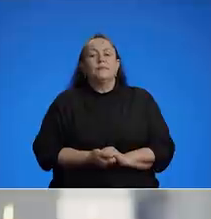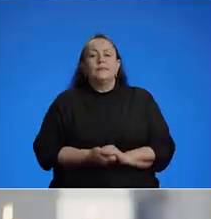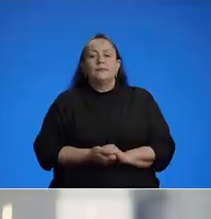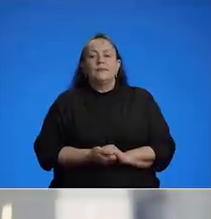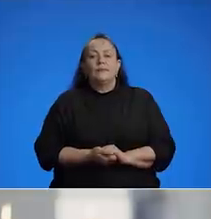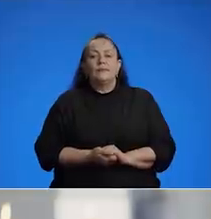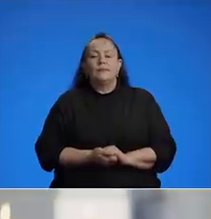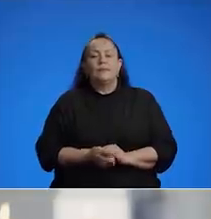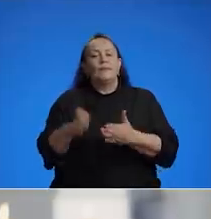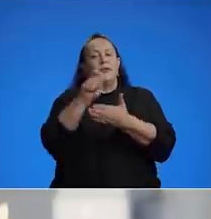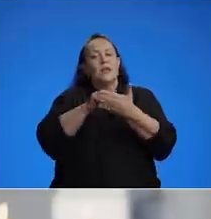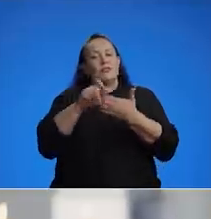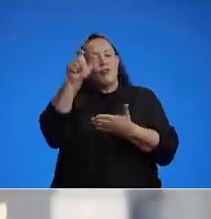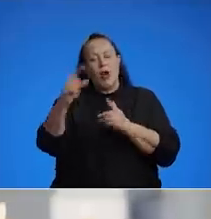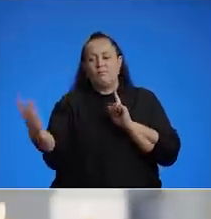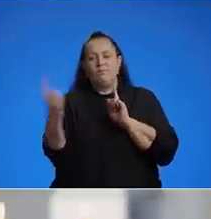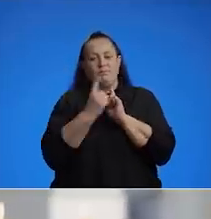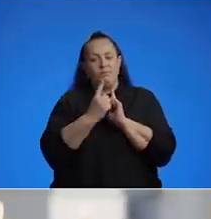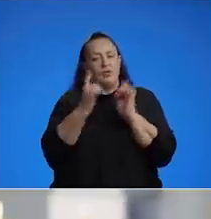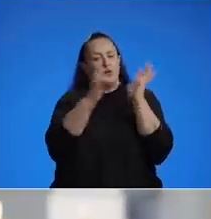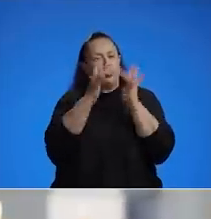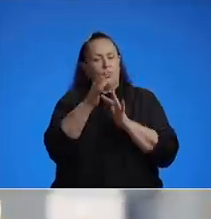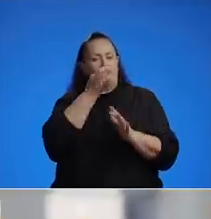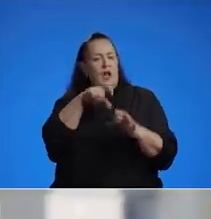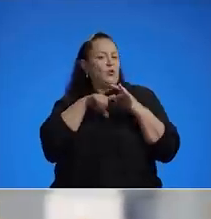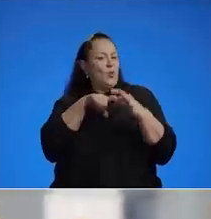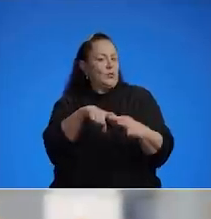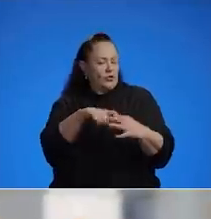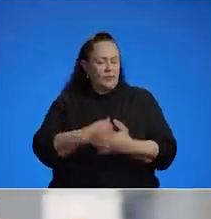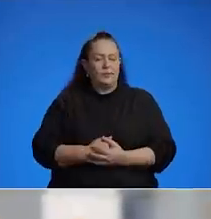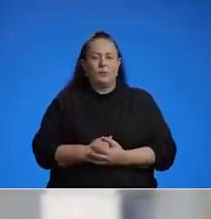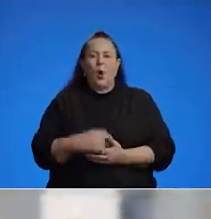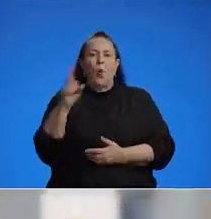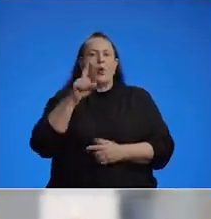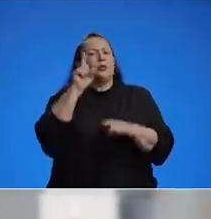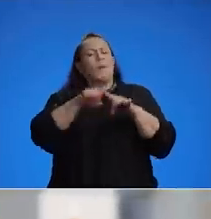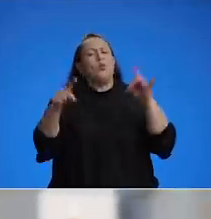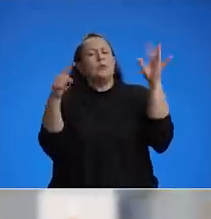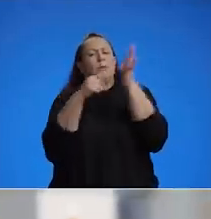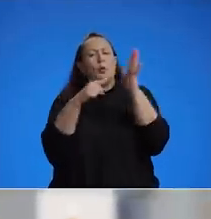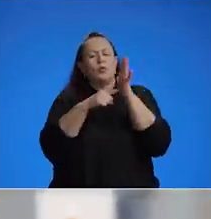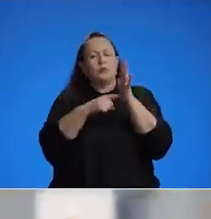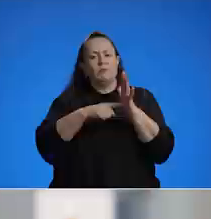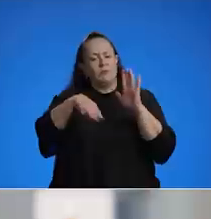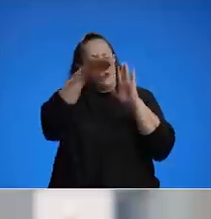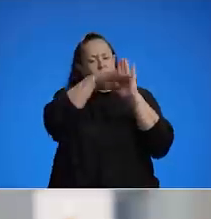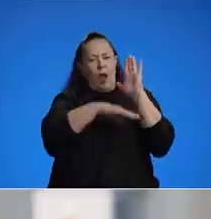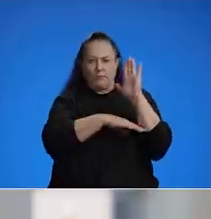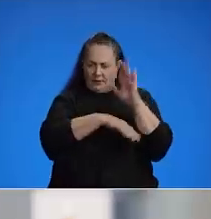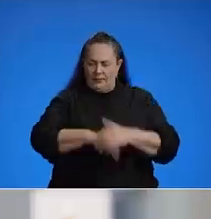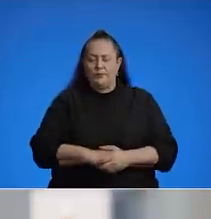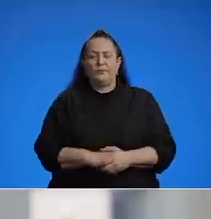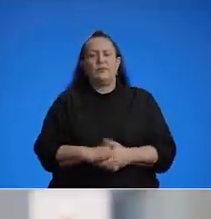One of the scribes came up to Jesus and put a question to him. Which is the first of all the commandments? Jesus